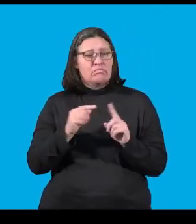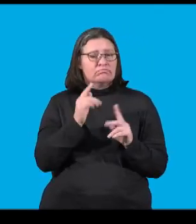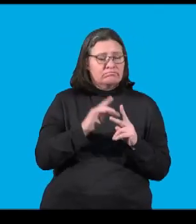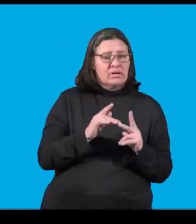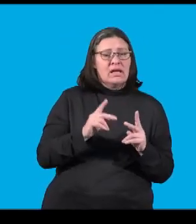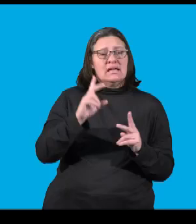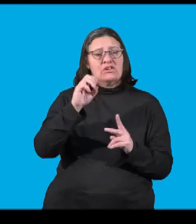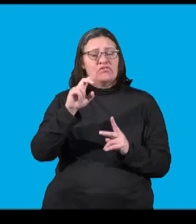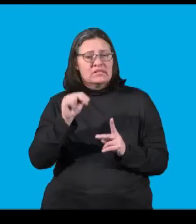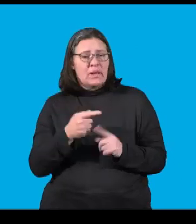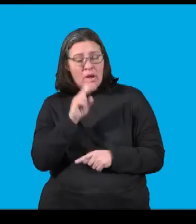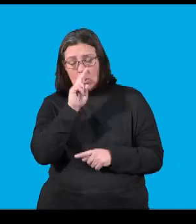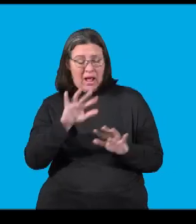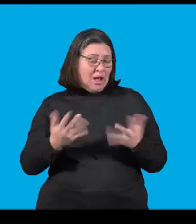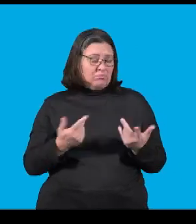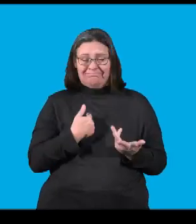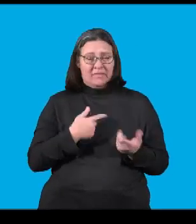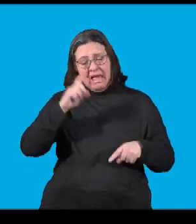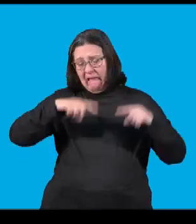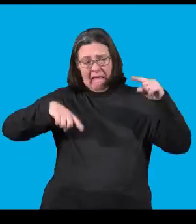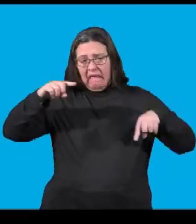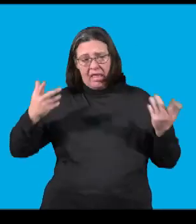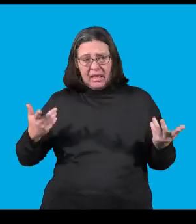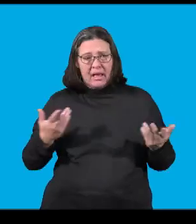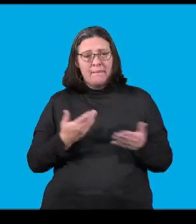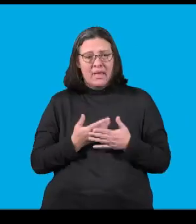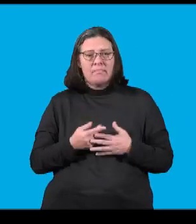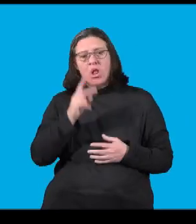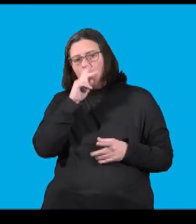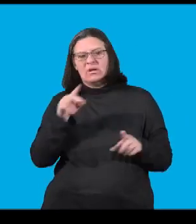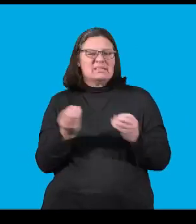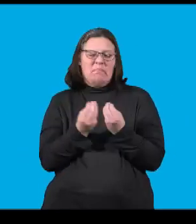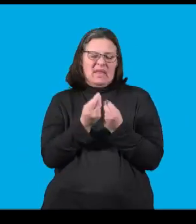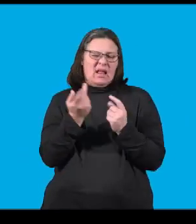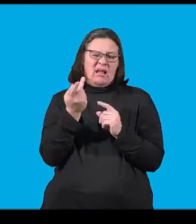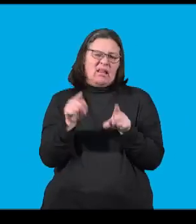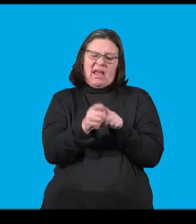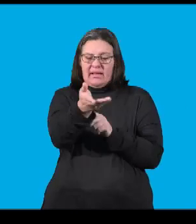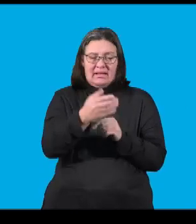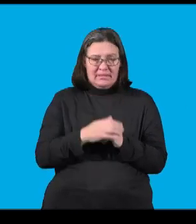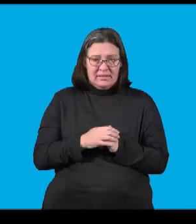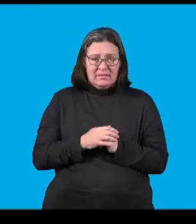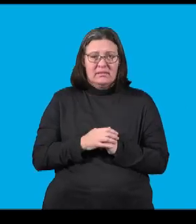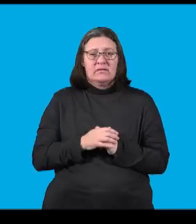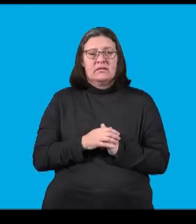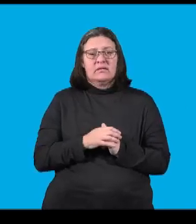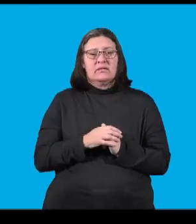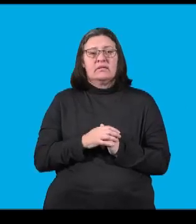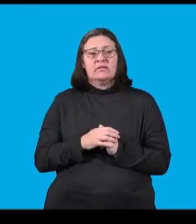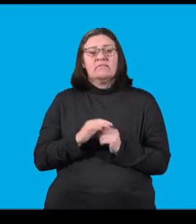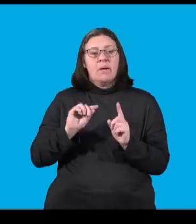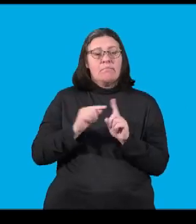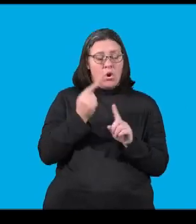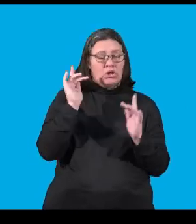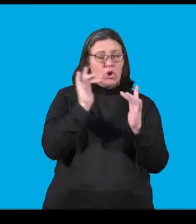of contact, we've got a curve. We don't know what it looks like. It can be any random thing, so I'm just going to make it look like this. Okay,